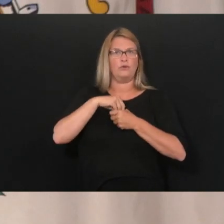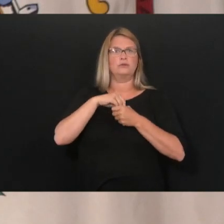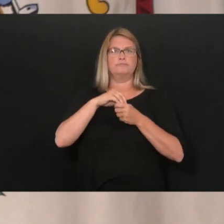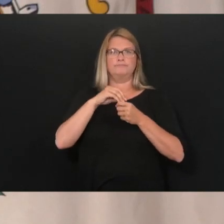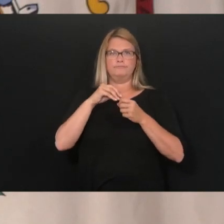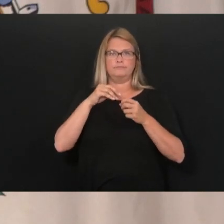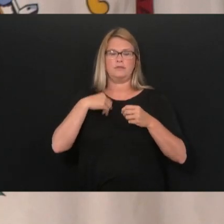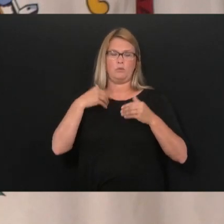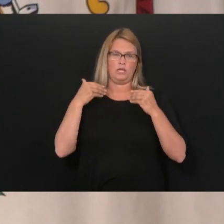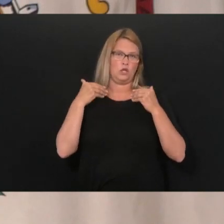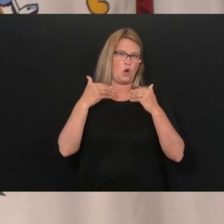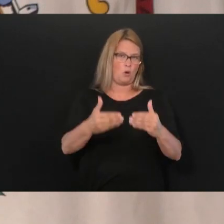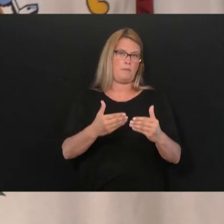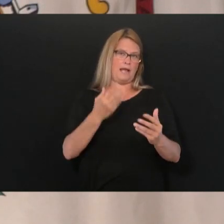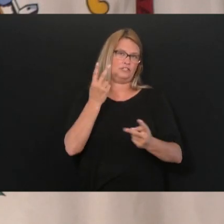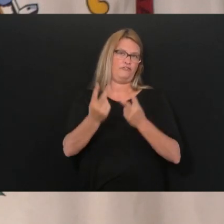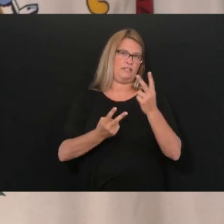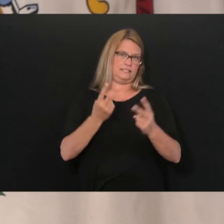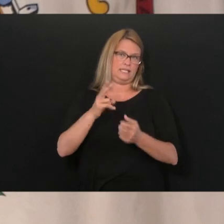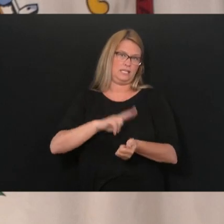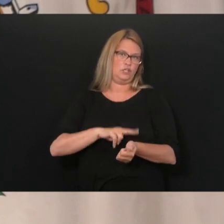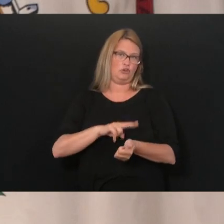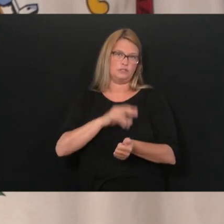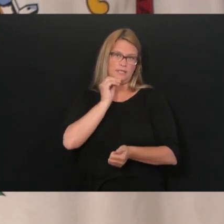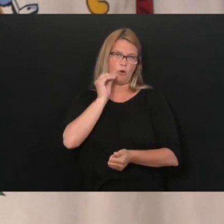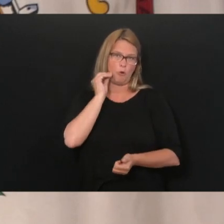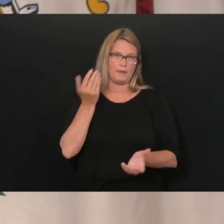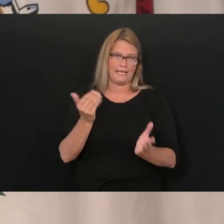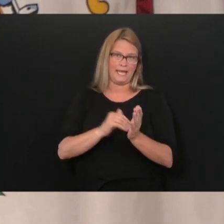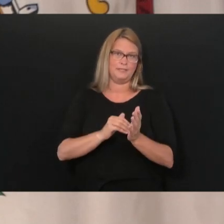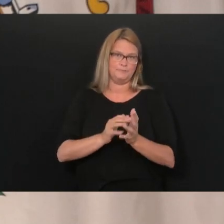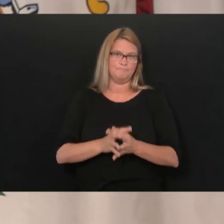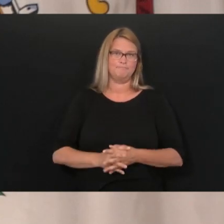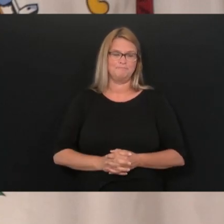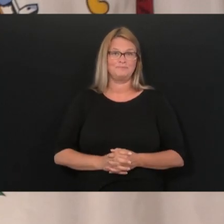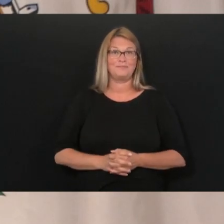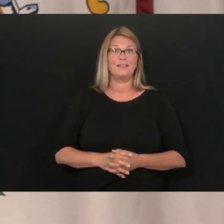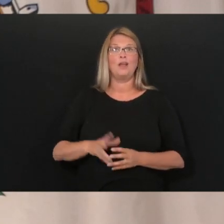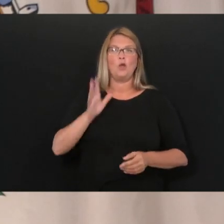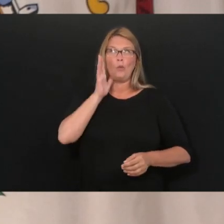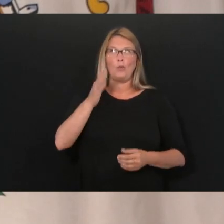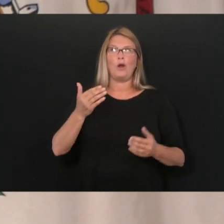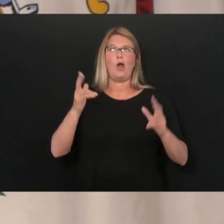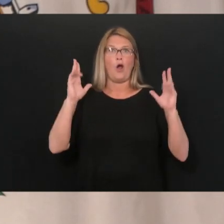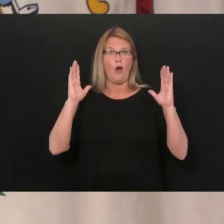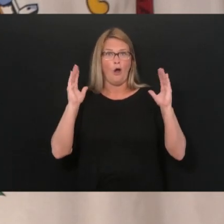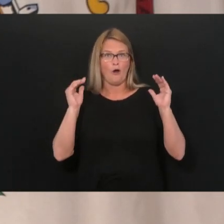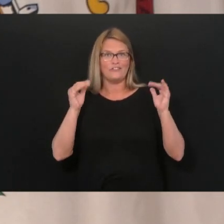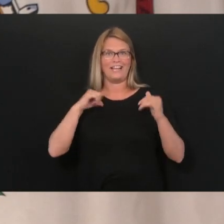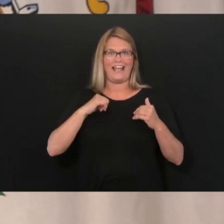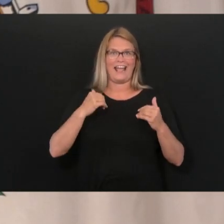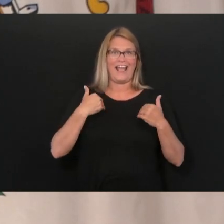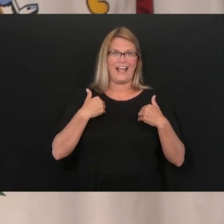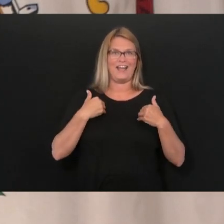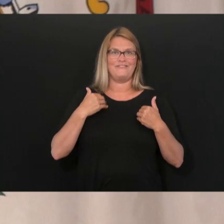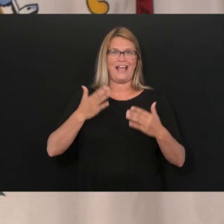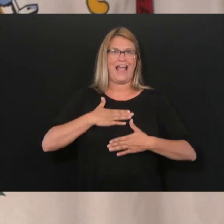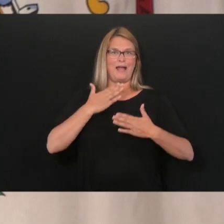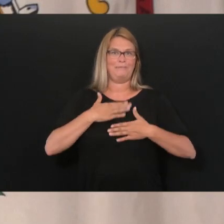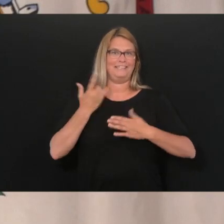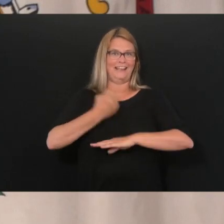going to be able to go back to seeing your loved ones and everything, and there'll be happy days, starting June the